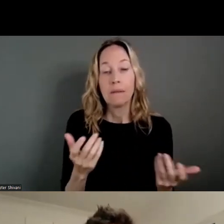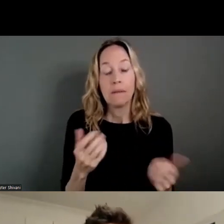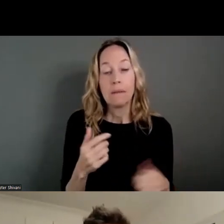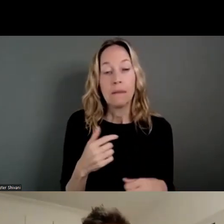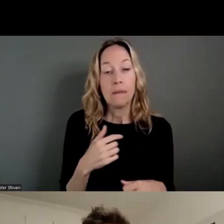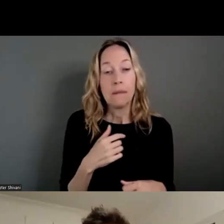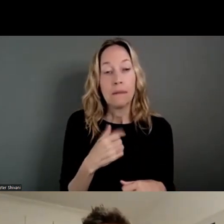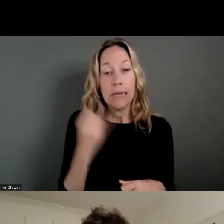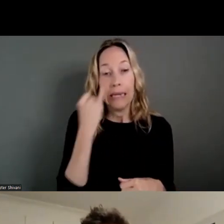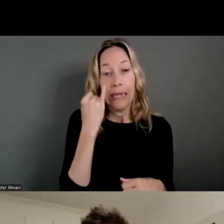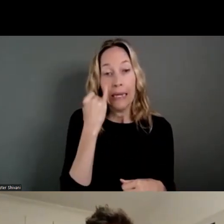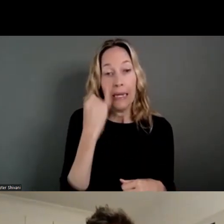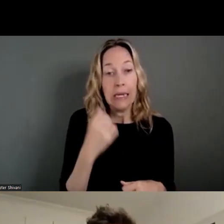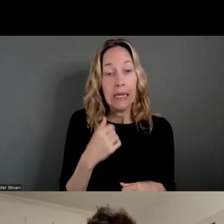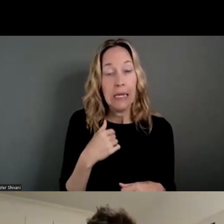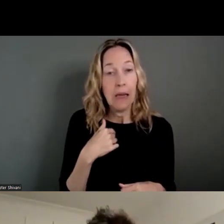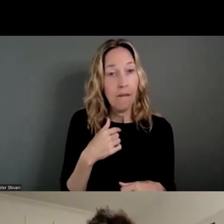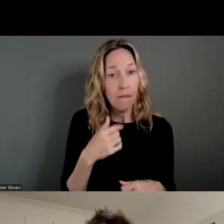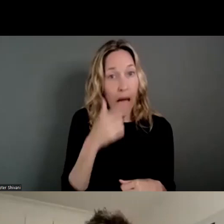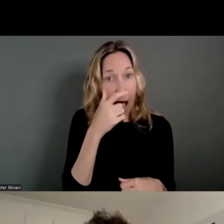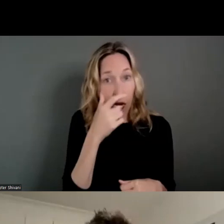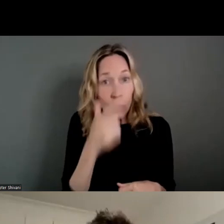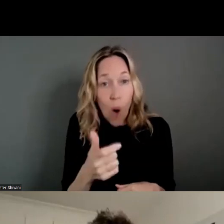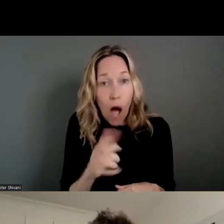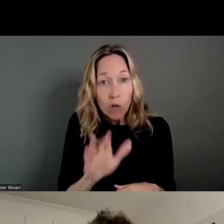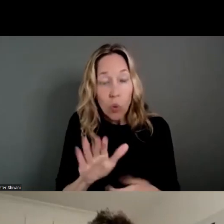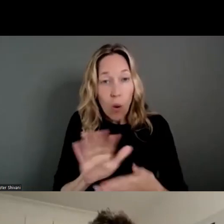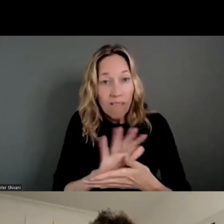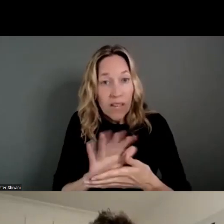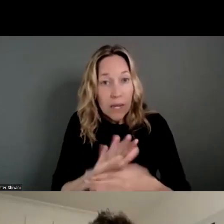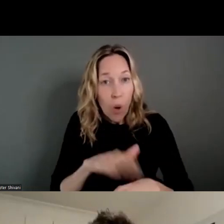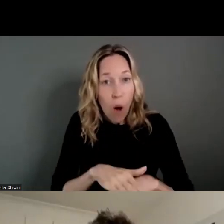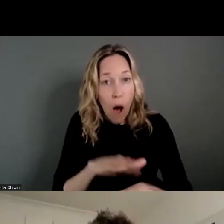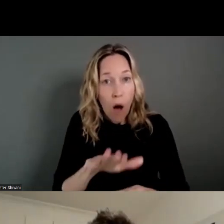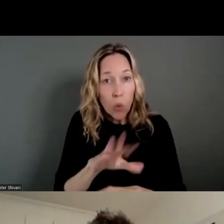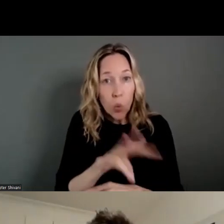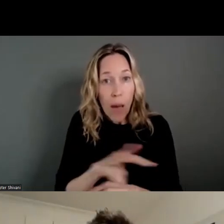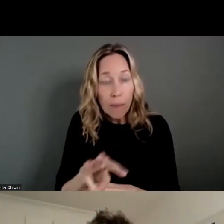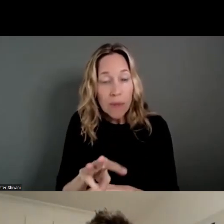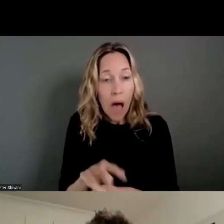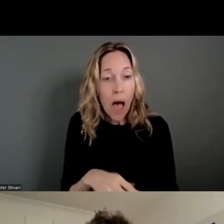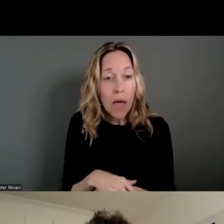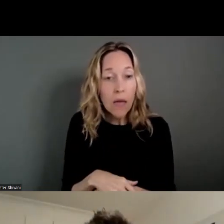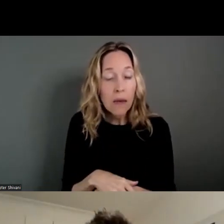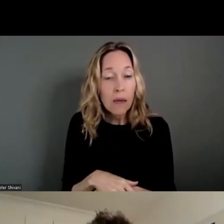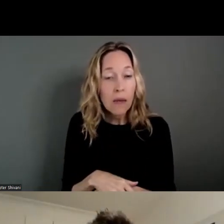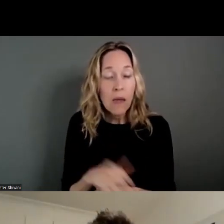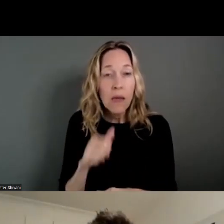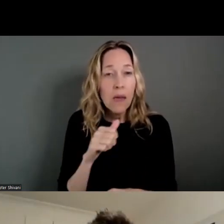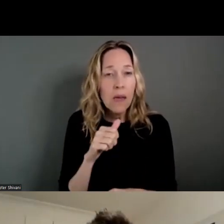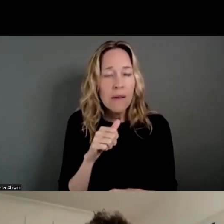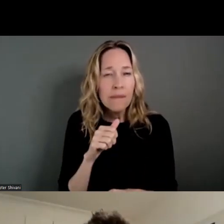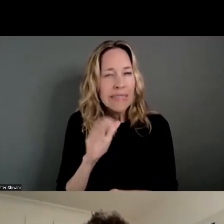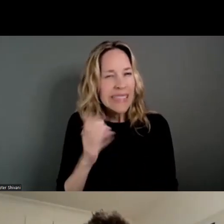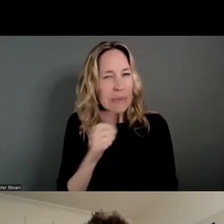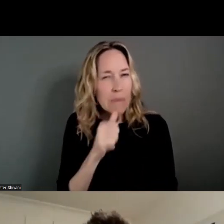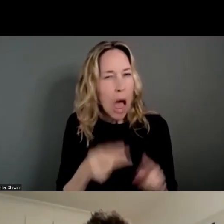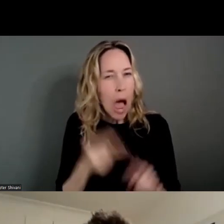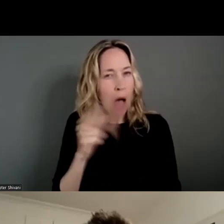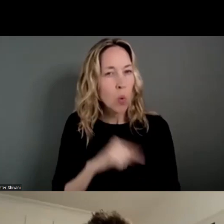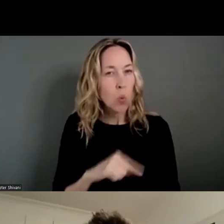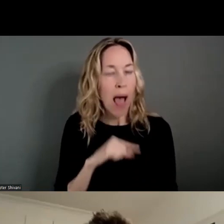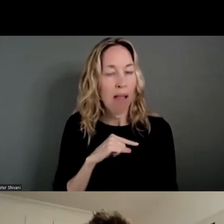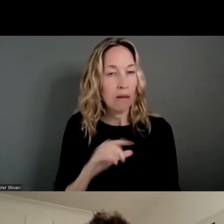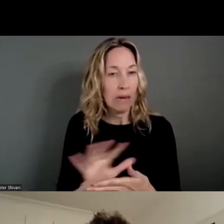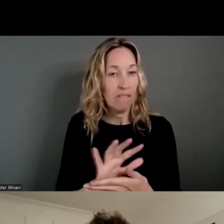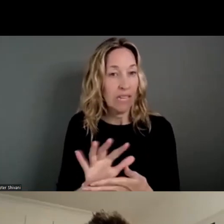that you have high quality video, and I do like what you do, the very first thing I'm going to say, and I probably will say it a zillion times, and I'm sure I